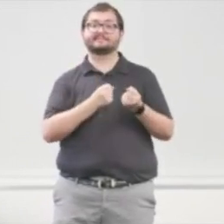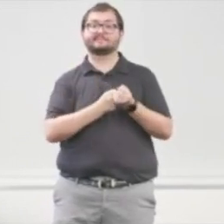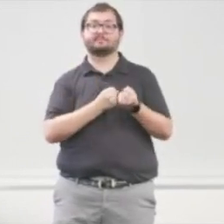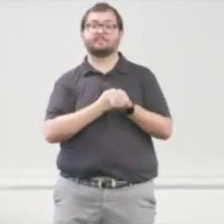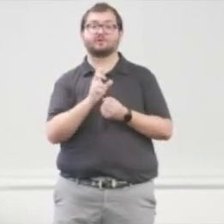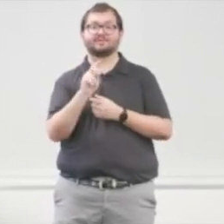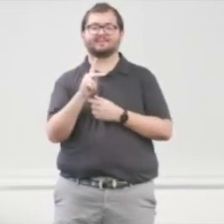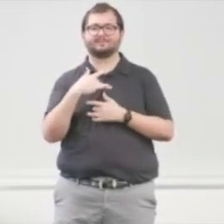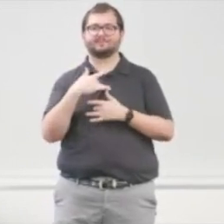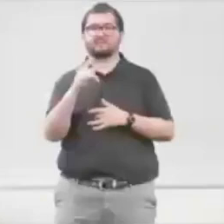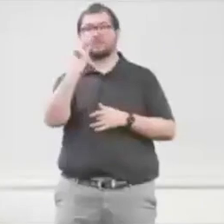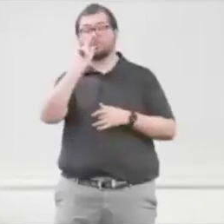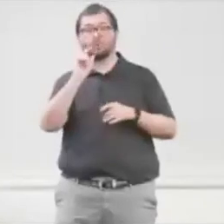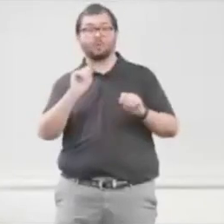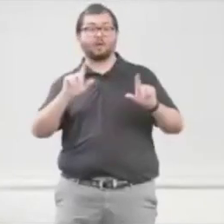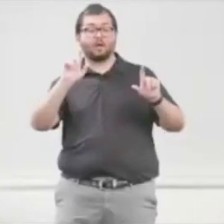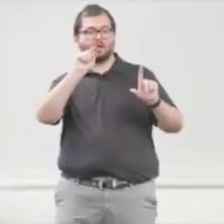first that come up that are sponsored, don't click on those.